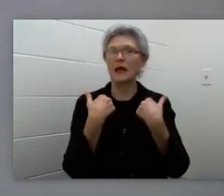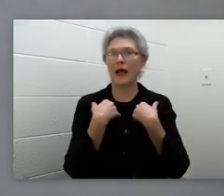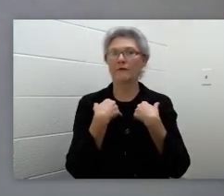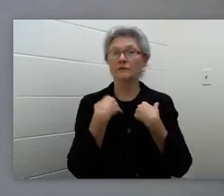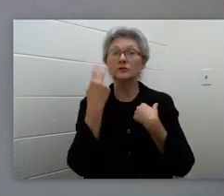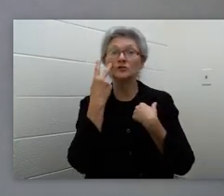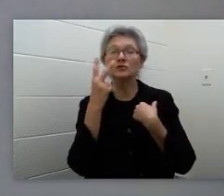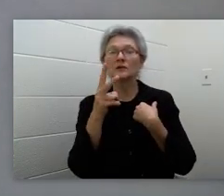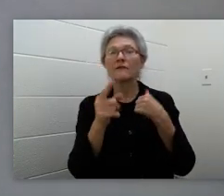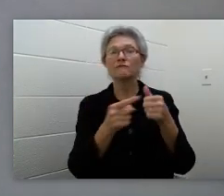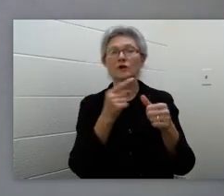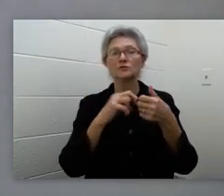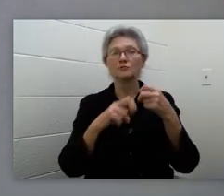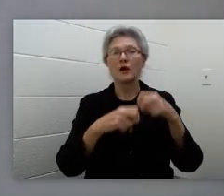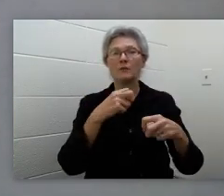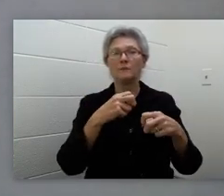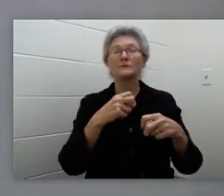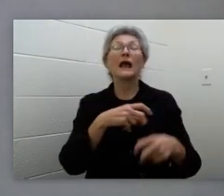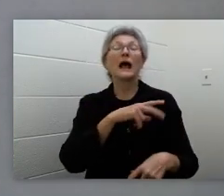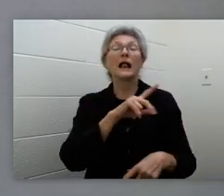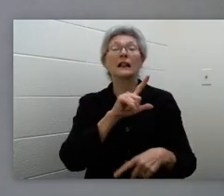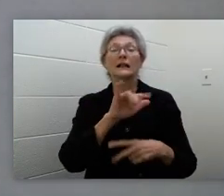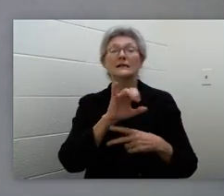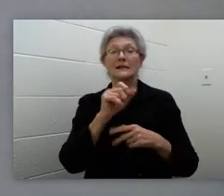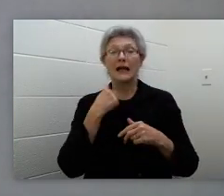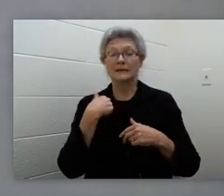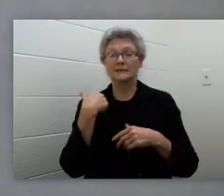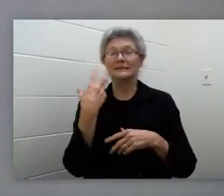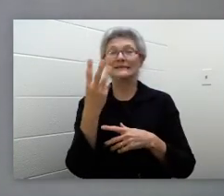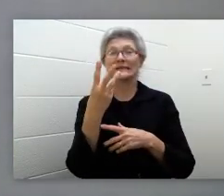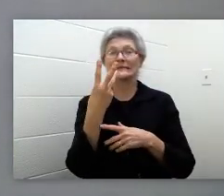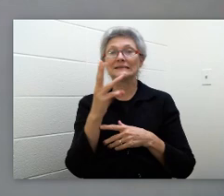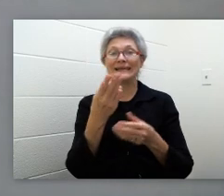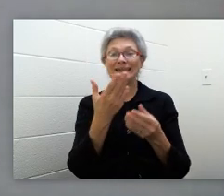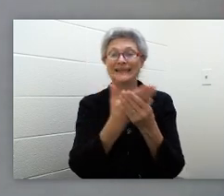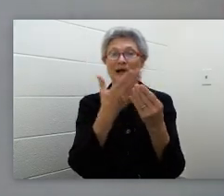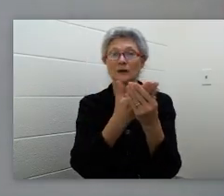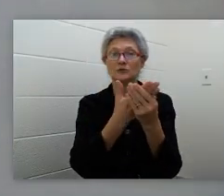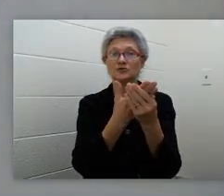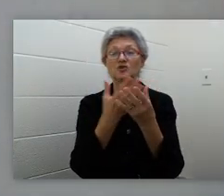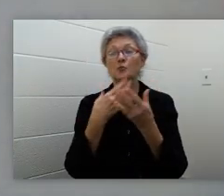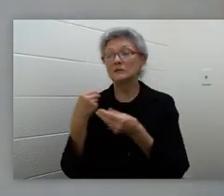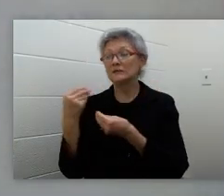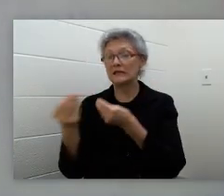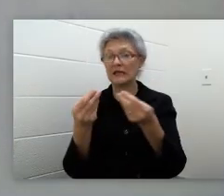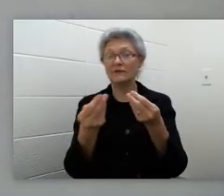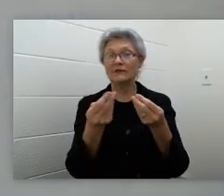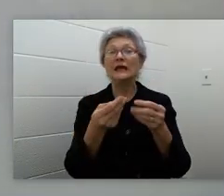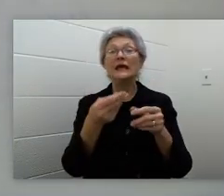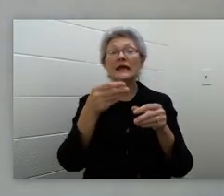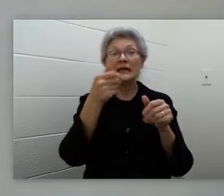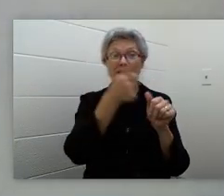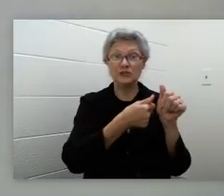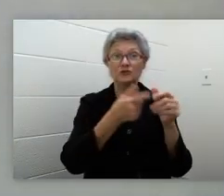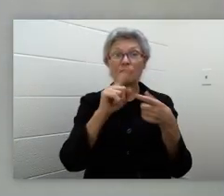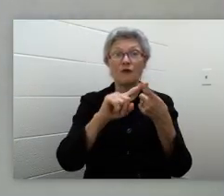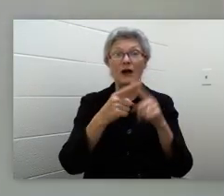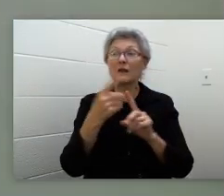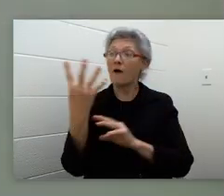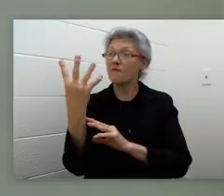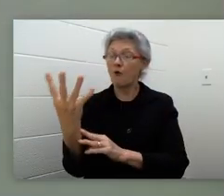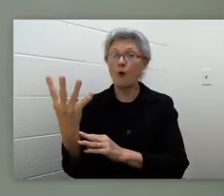first problem. Lisa has 16 tacos. She wants to give each of her friends 4 tacos. How